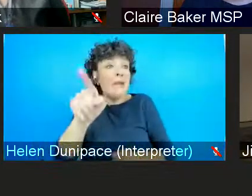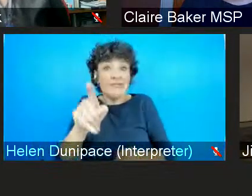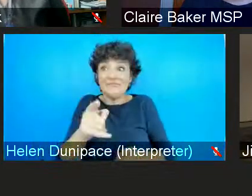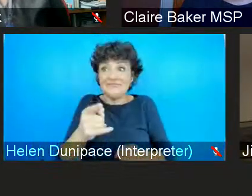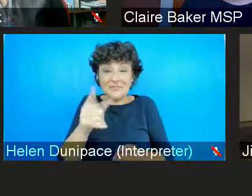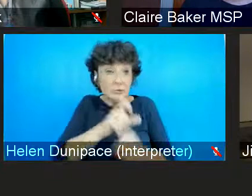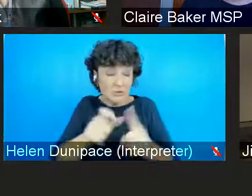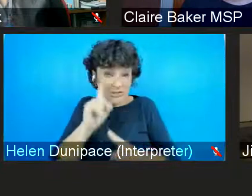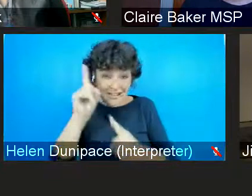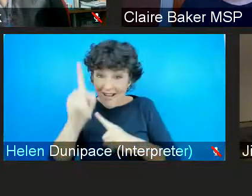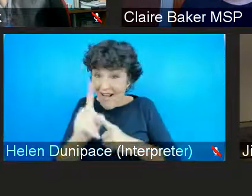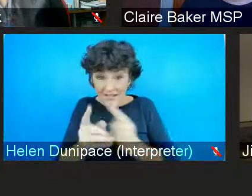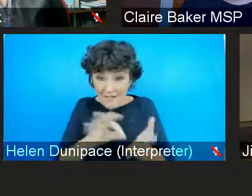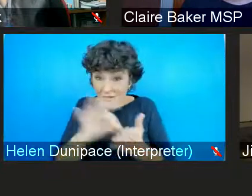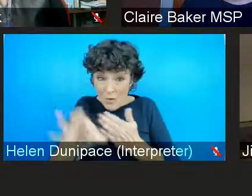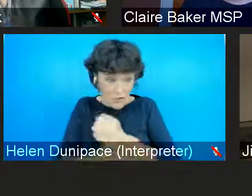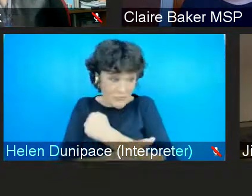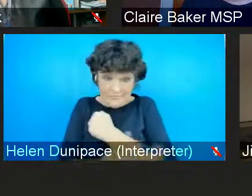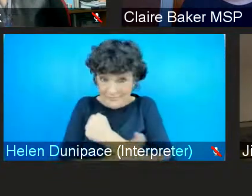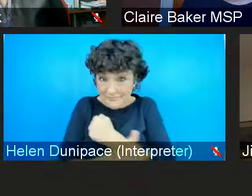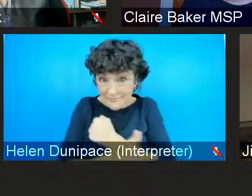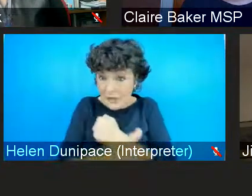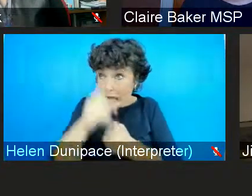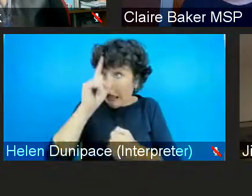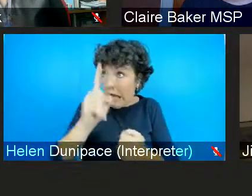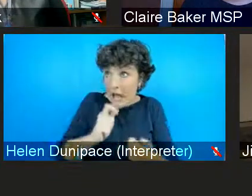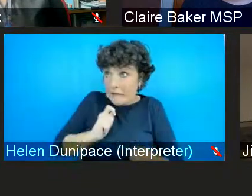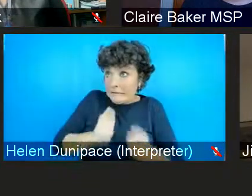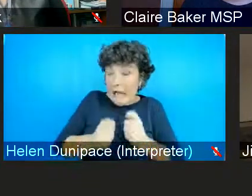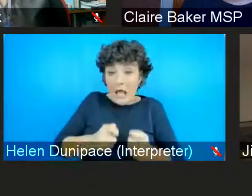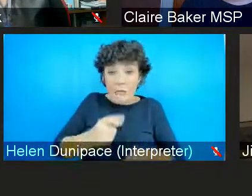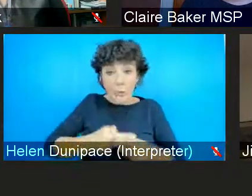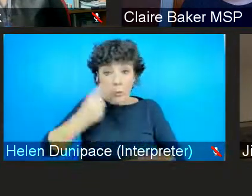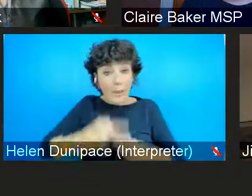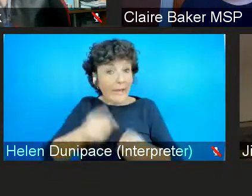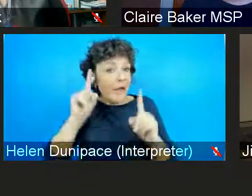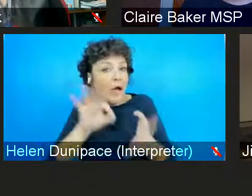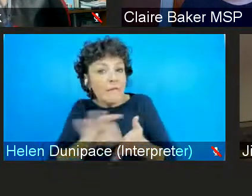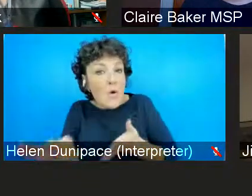resources to make choices, for example, that we're requiring people to make in order to